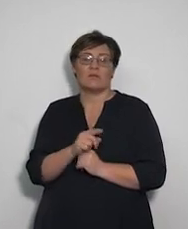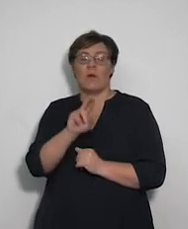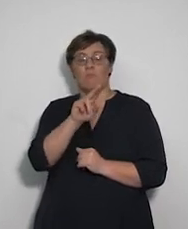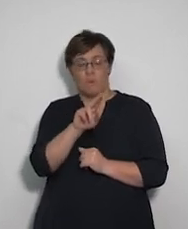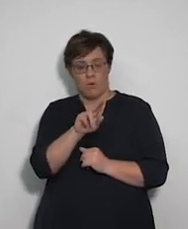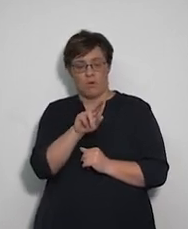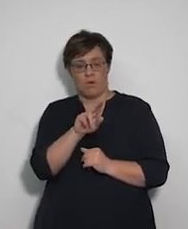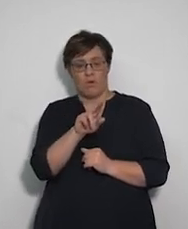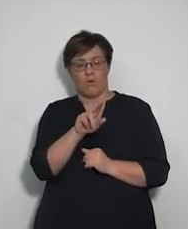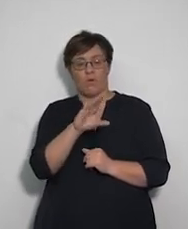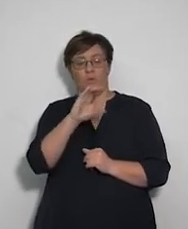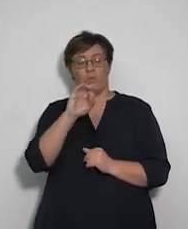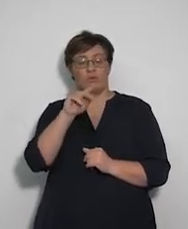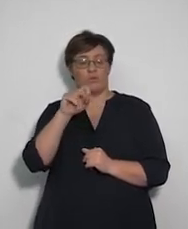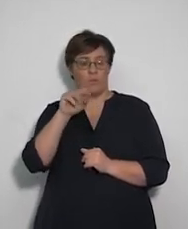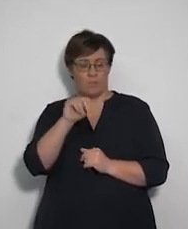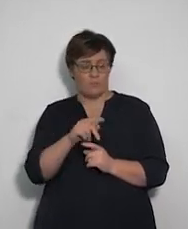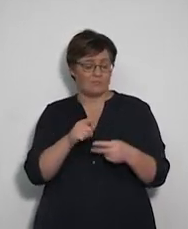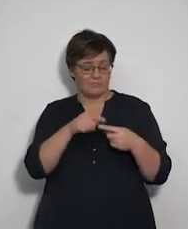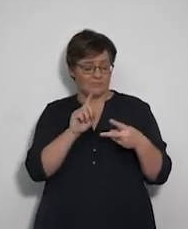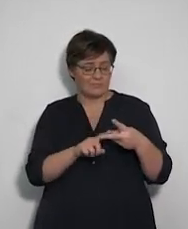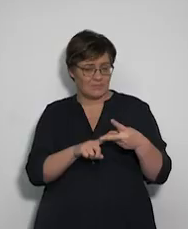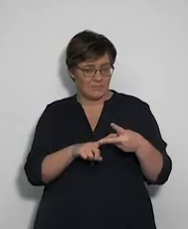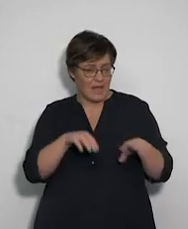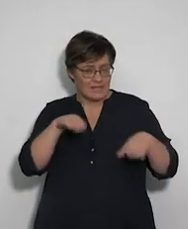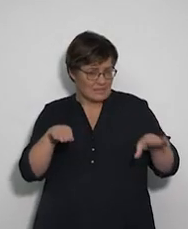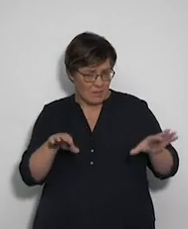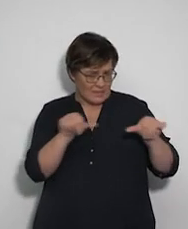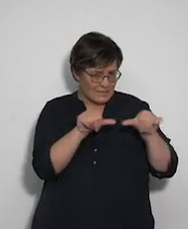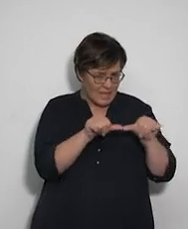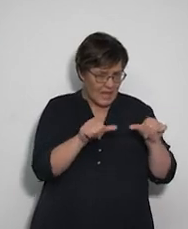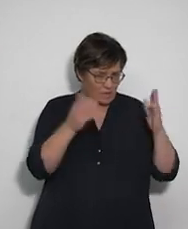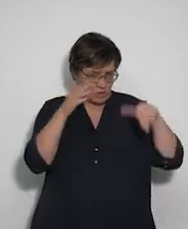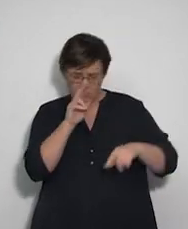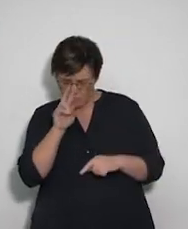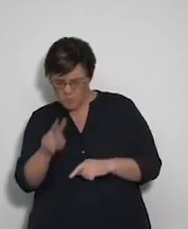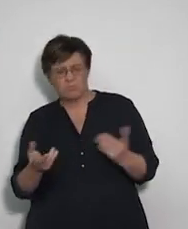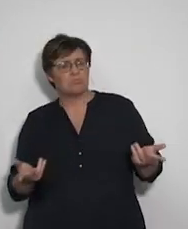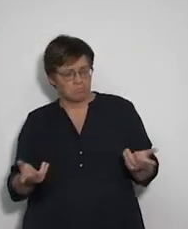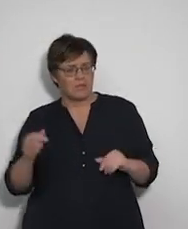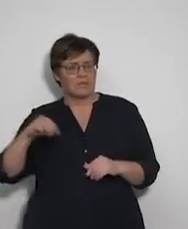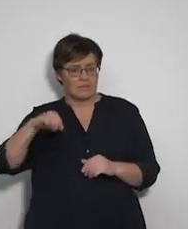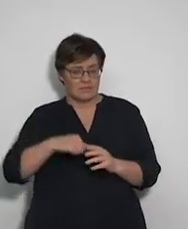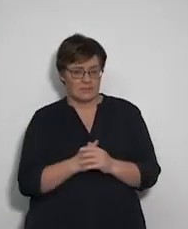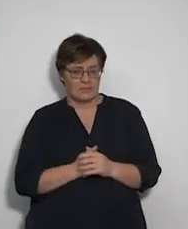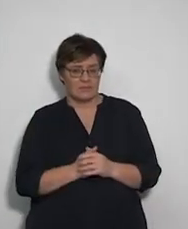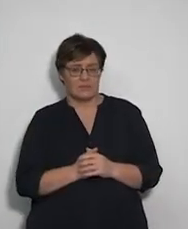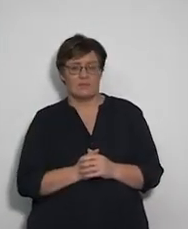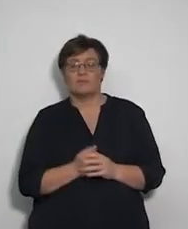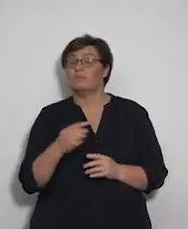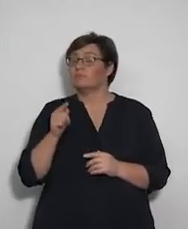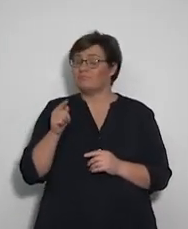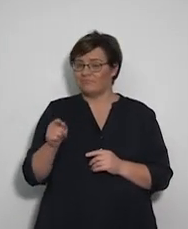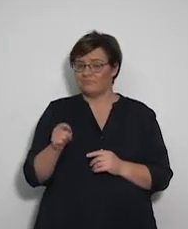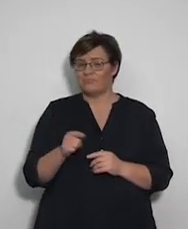pointing to a pair of chromosomes. The next bit would be, are they similar in shape and size? Looking at that, yes, they are.